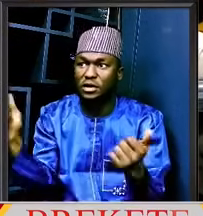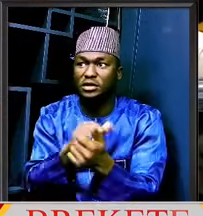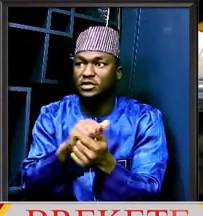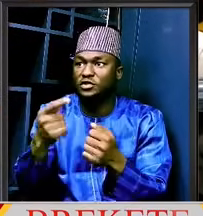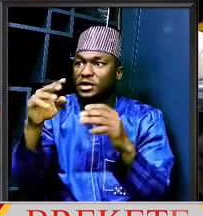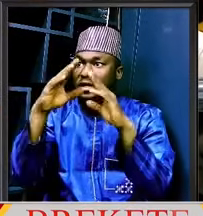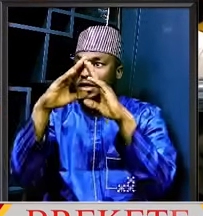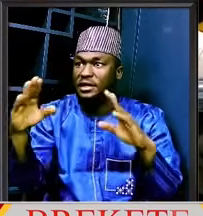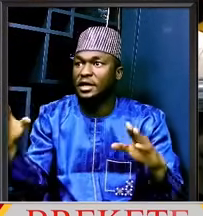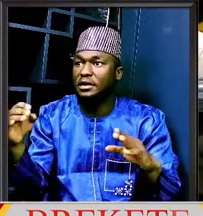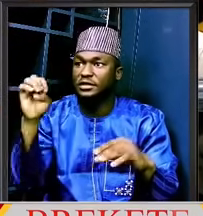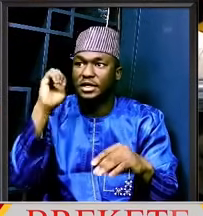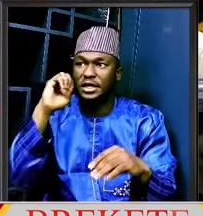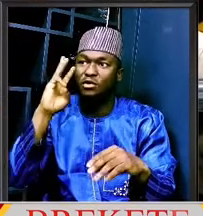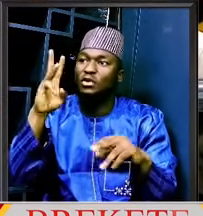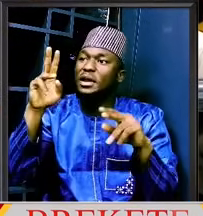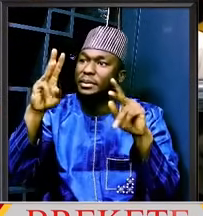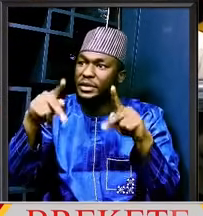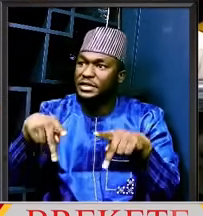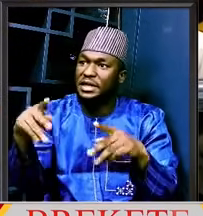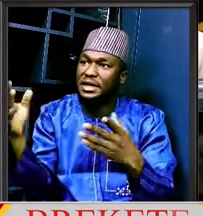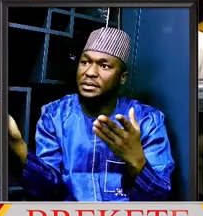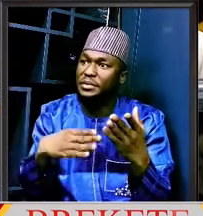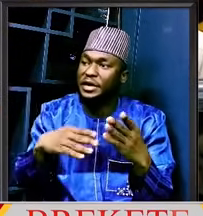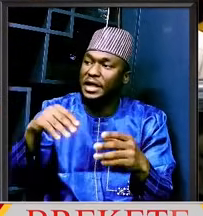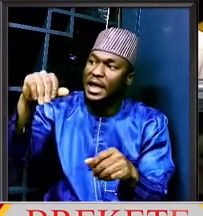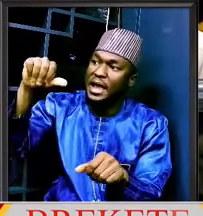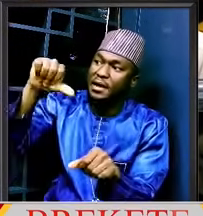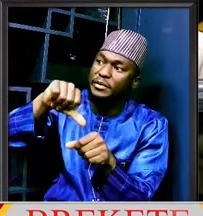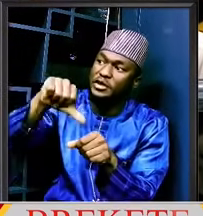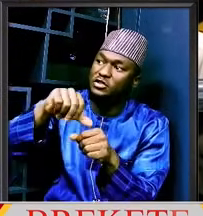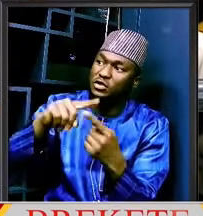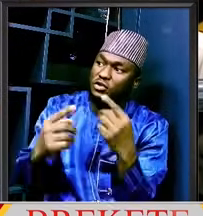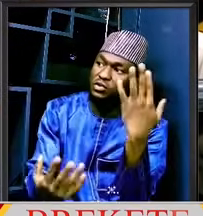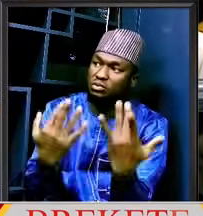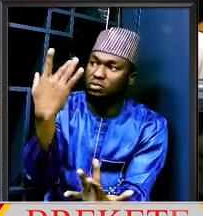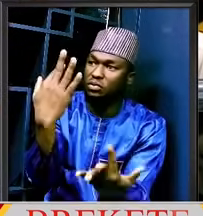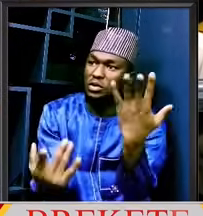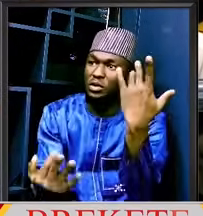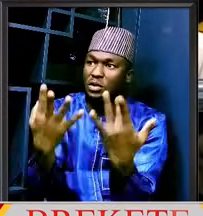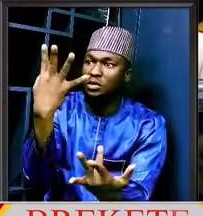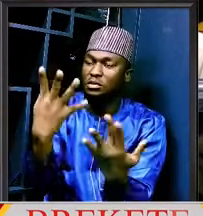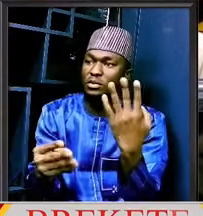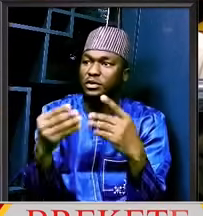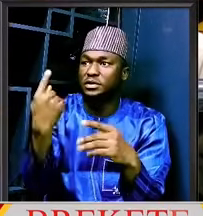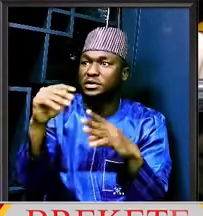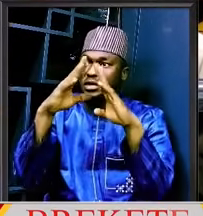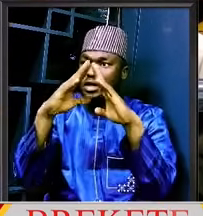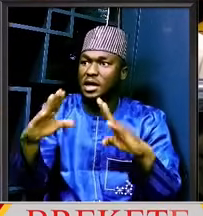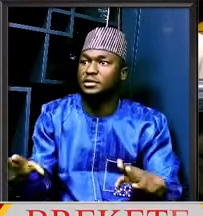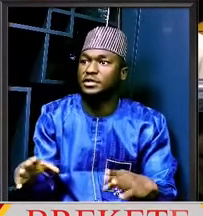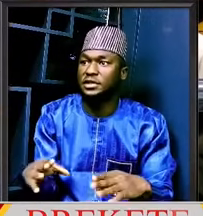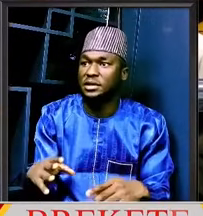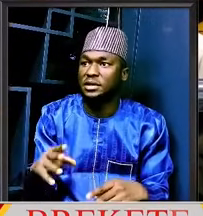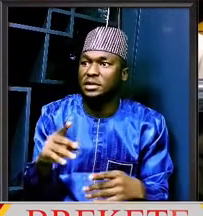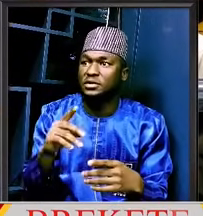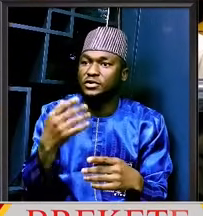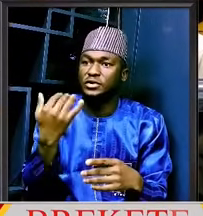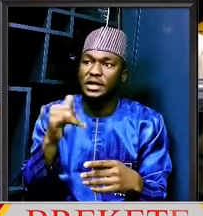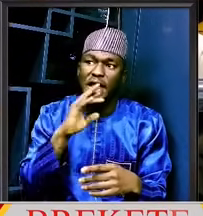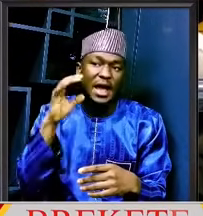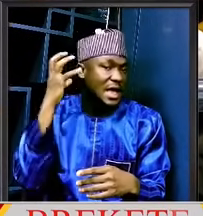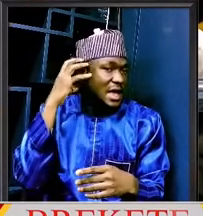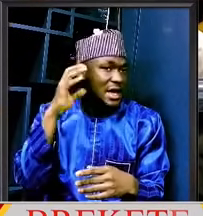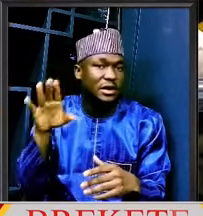the house. In fact, he's going to personally bring petrol to burn down this house. You were saying it in team language. Yes. To your hearing. To our